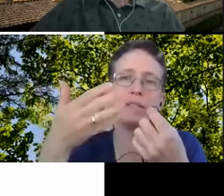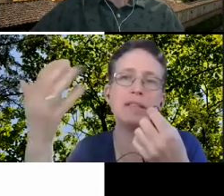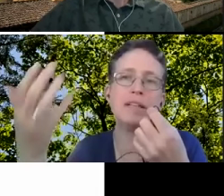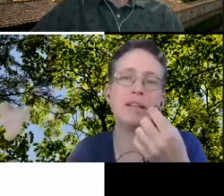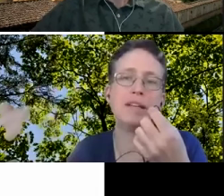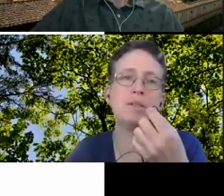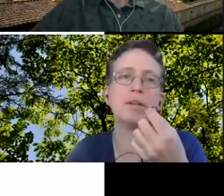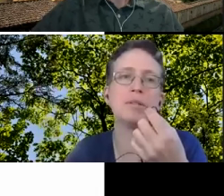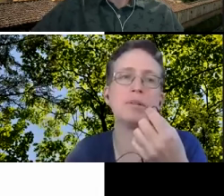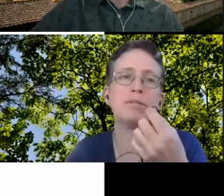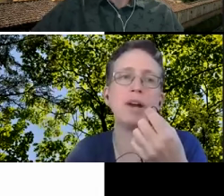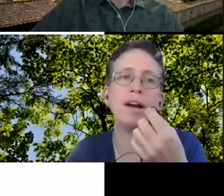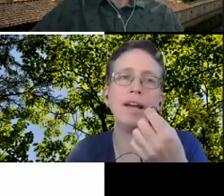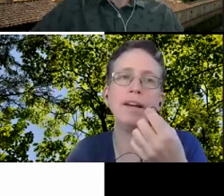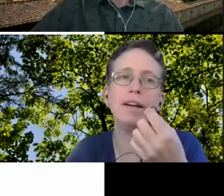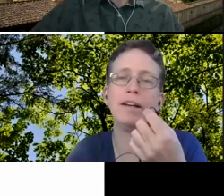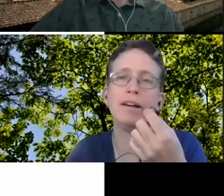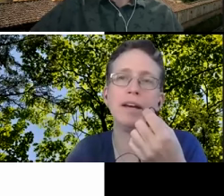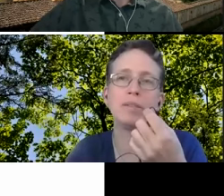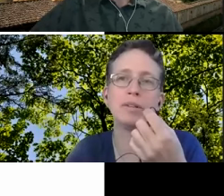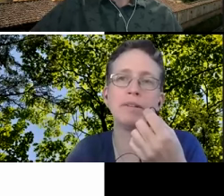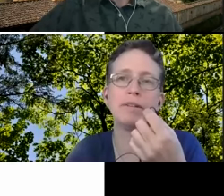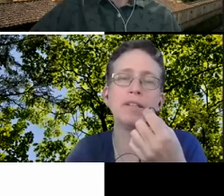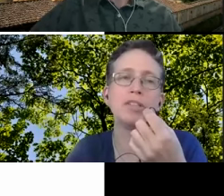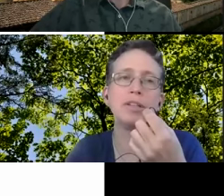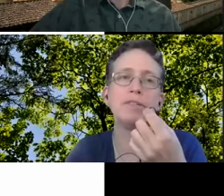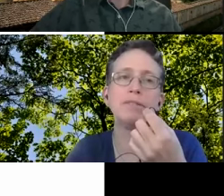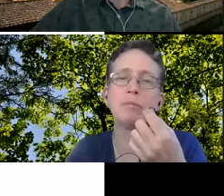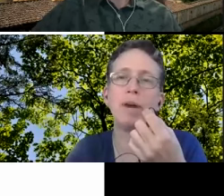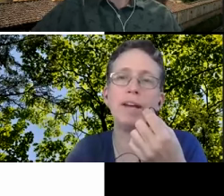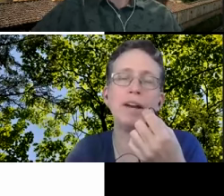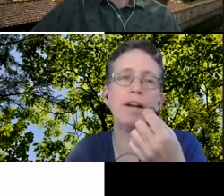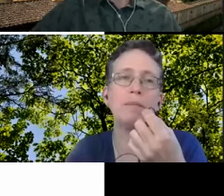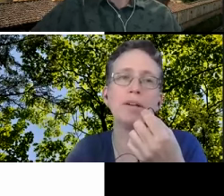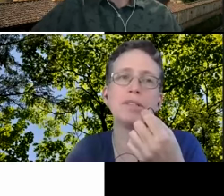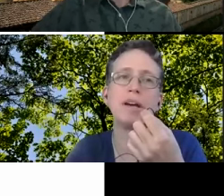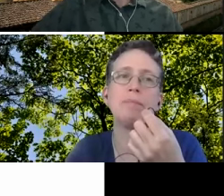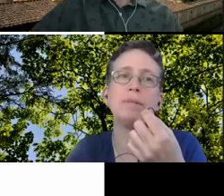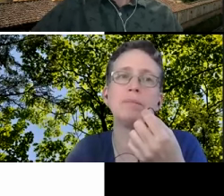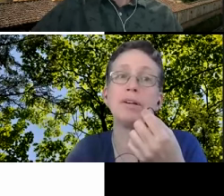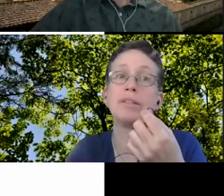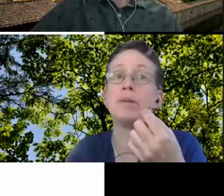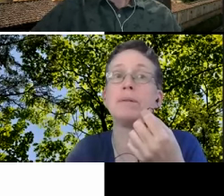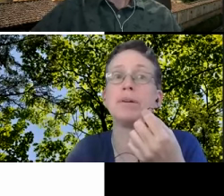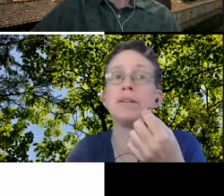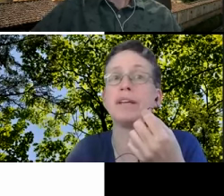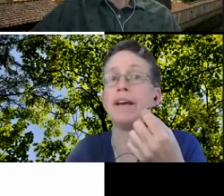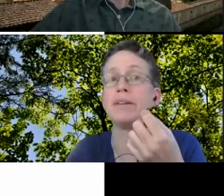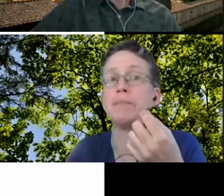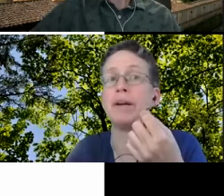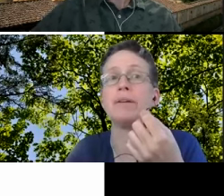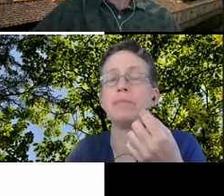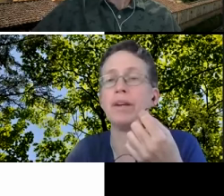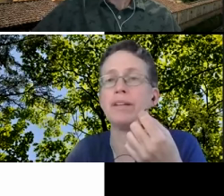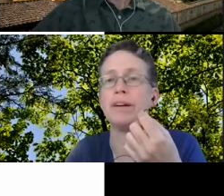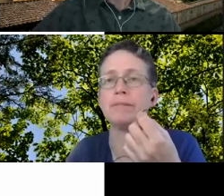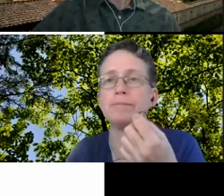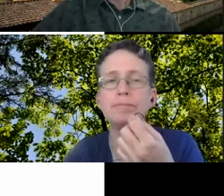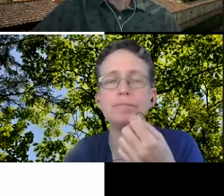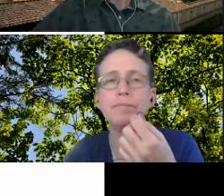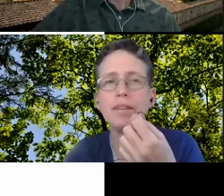was leading to a sort of drying and sort of shift from wet area birds to upland birds and urban birds like the house sparrow and the mourning